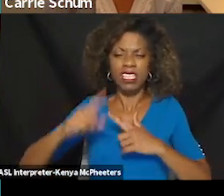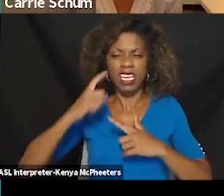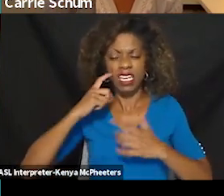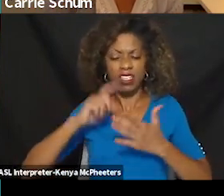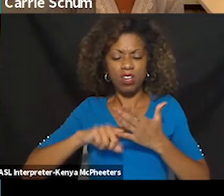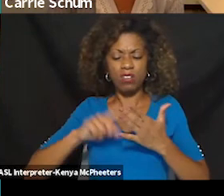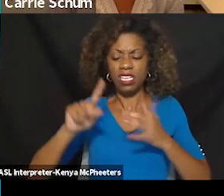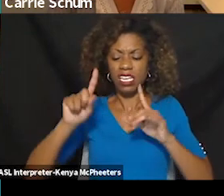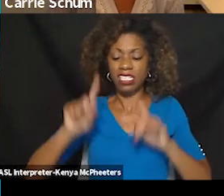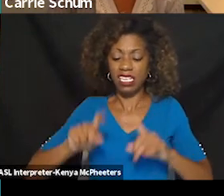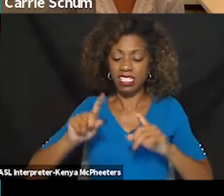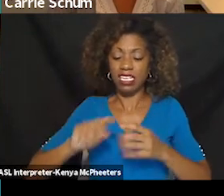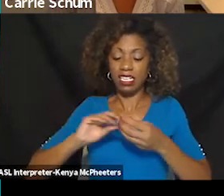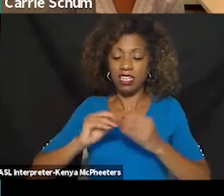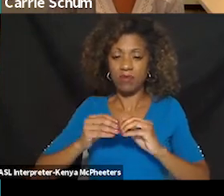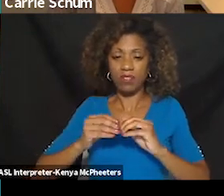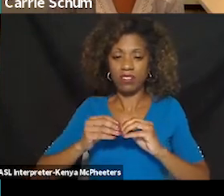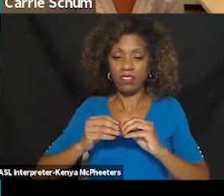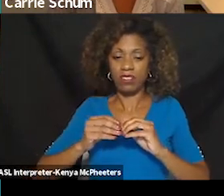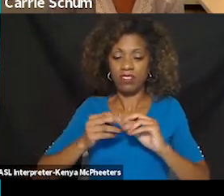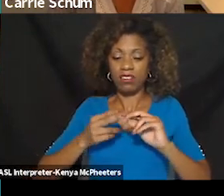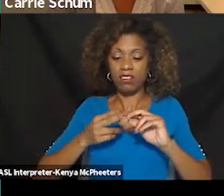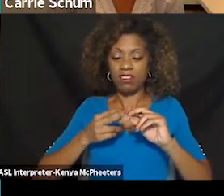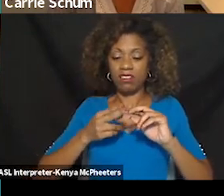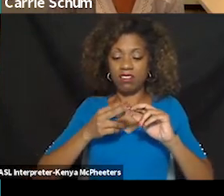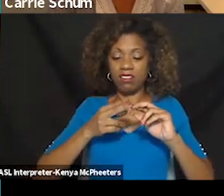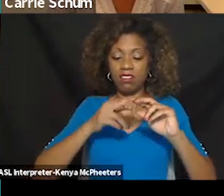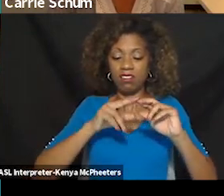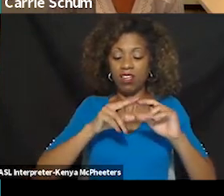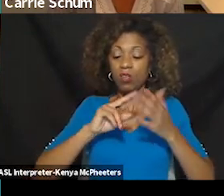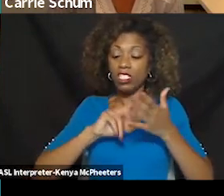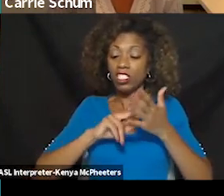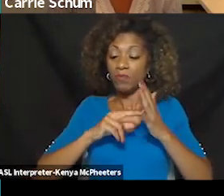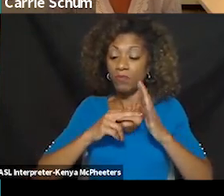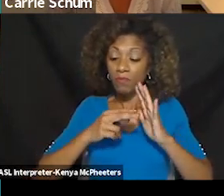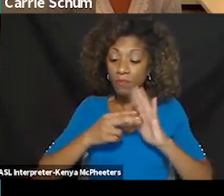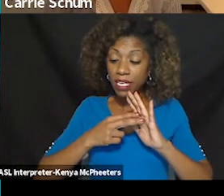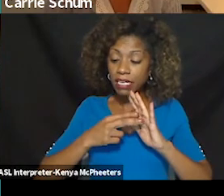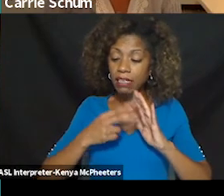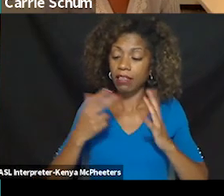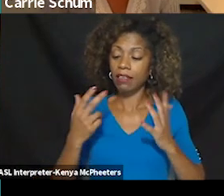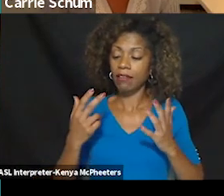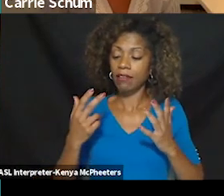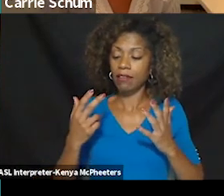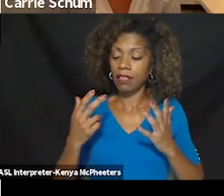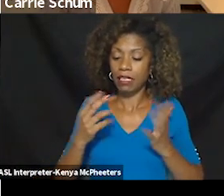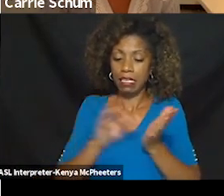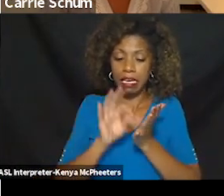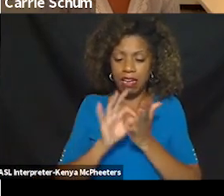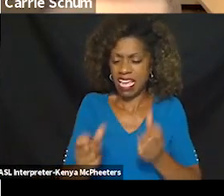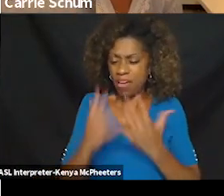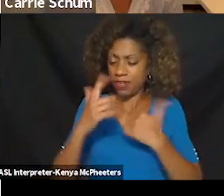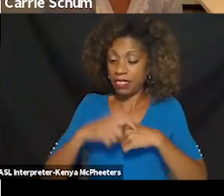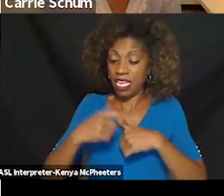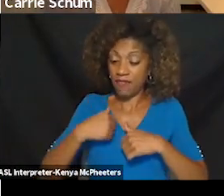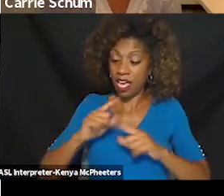fatigue. Nobody that we could find had ever asked how many Americans have been tested how often. So we did. And it turned